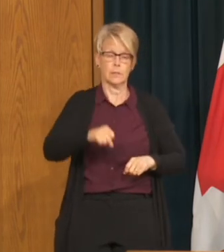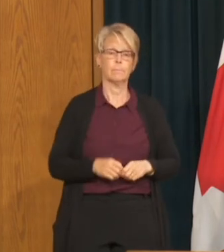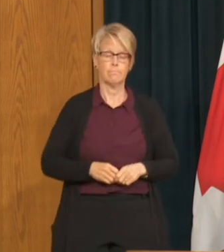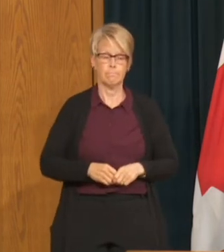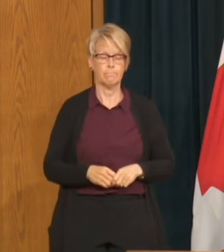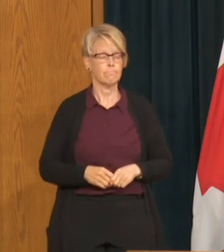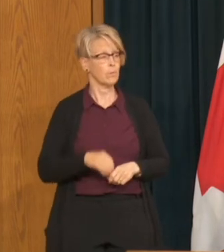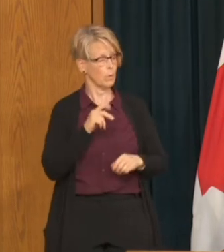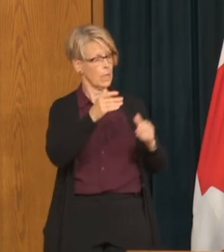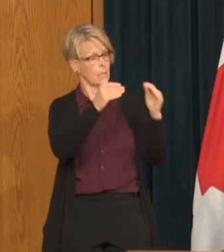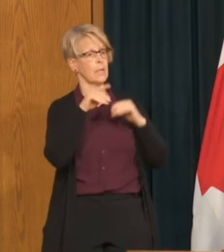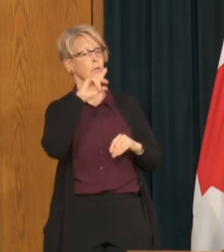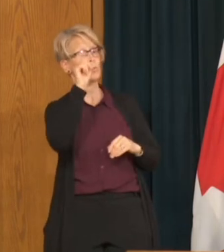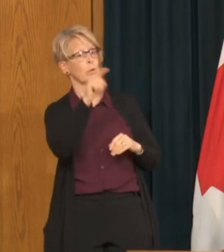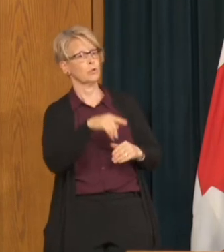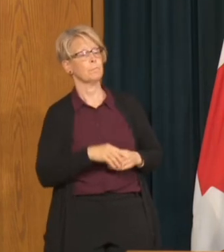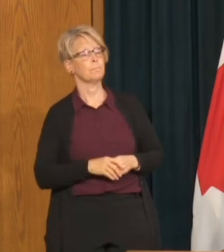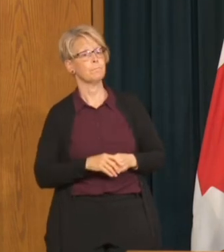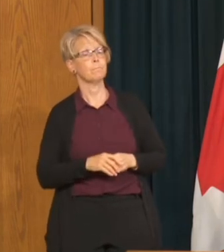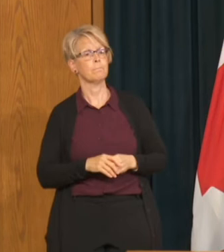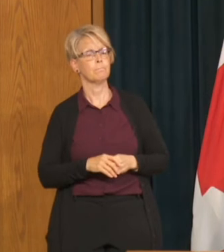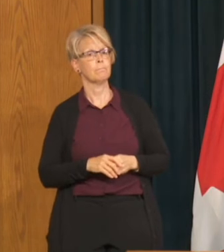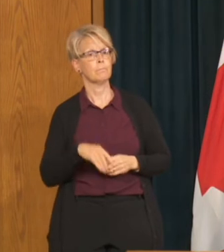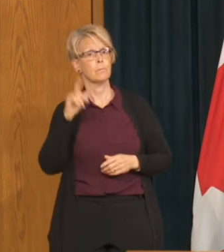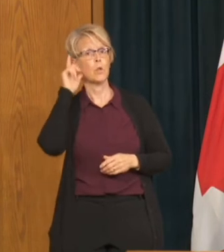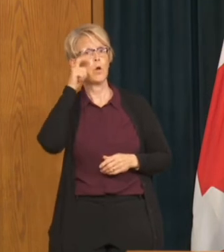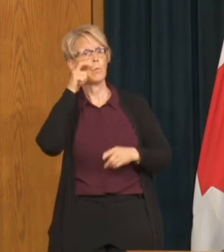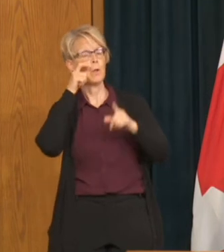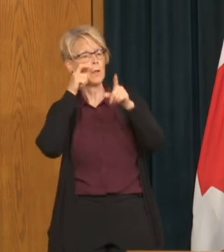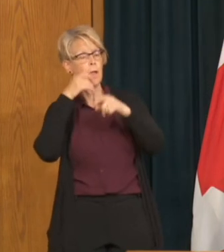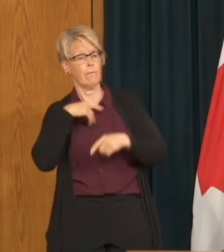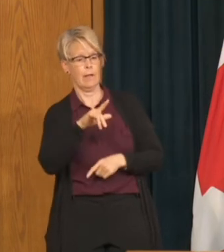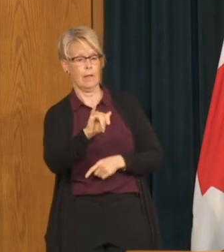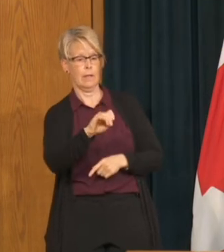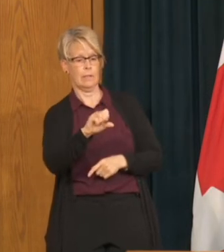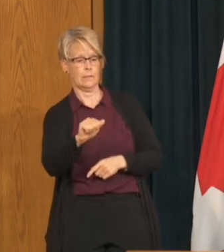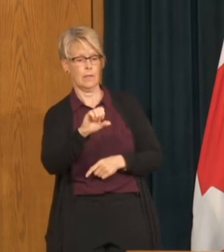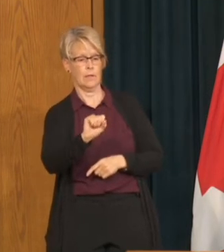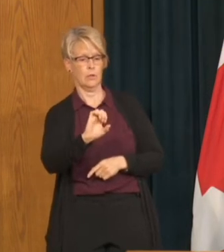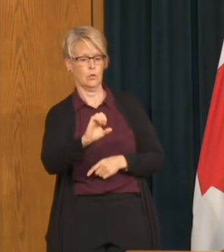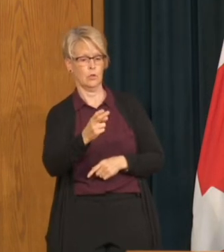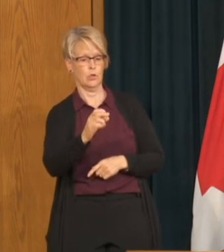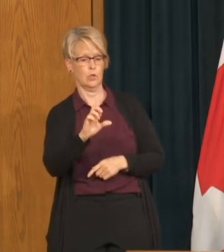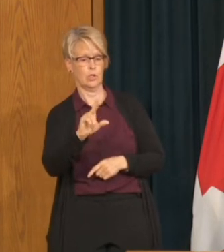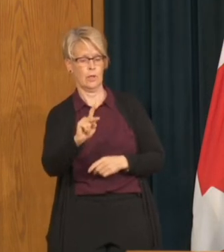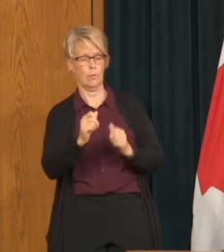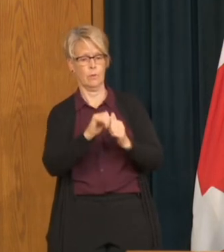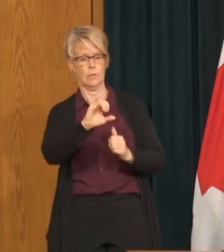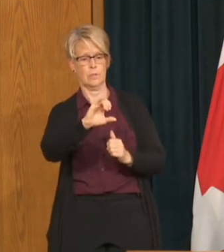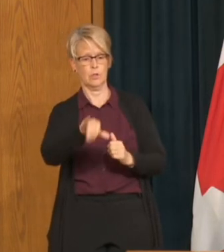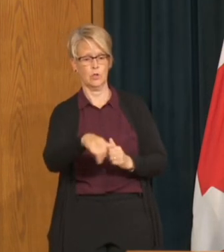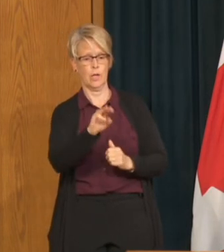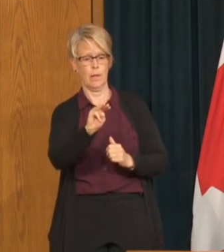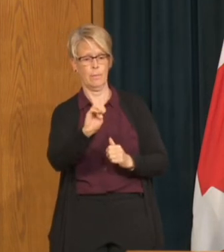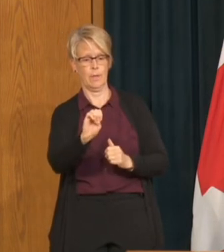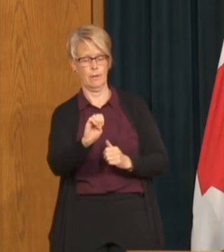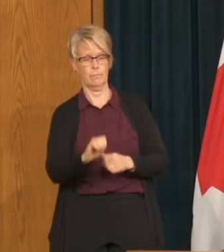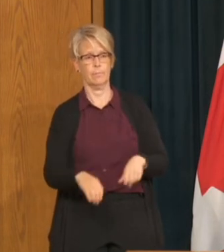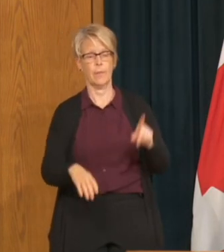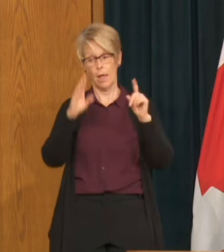We'll take our next question on the line. We have Lisa Schick with CJME.